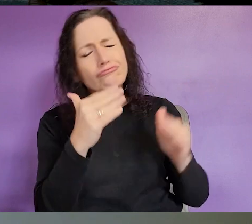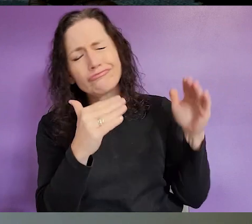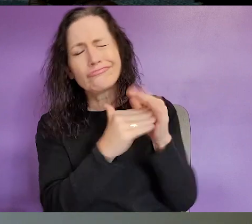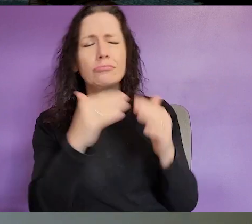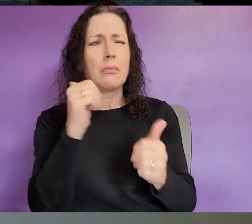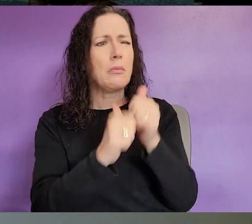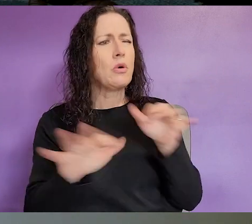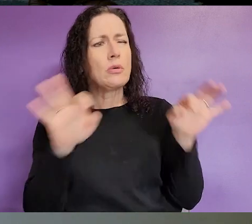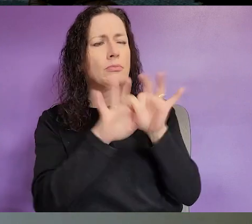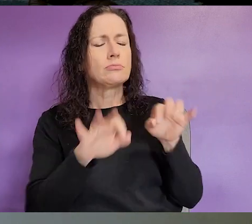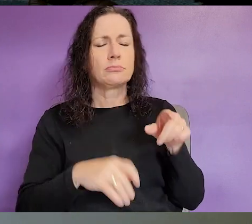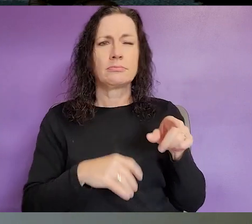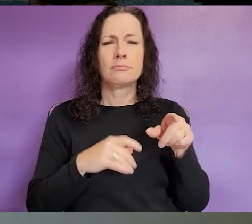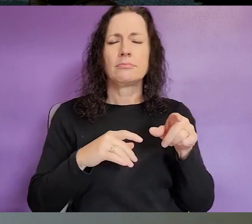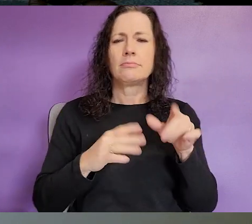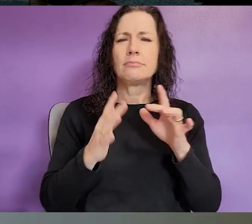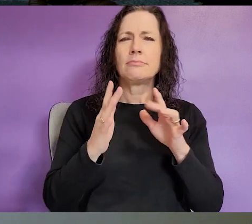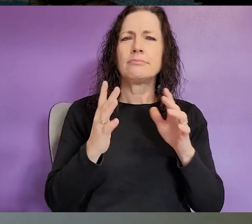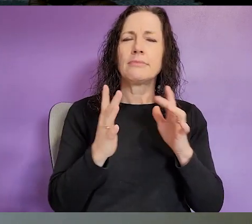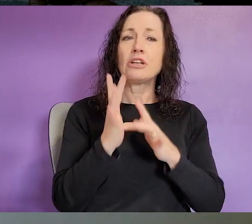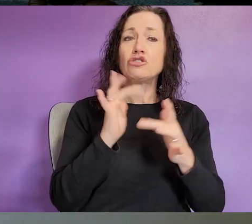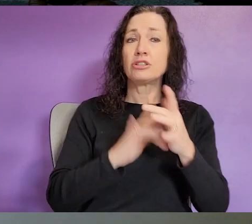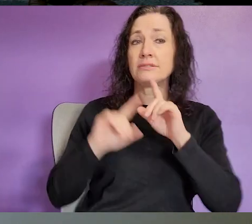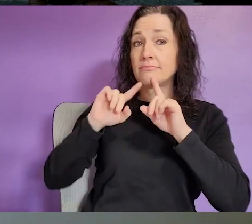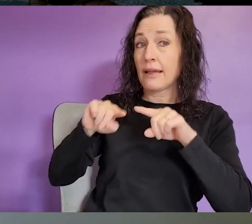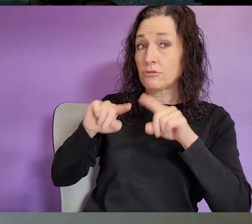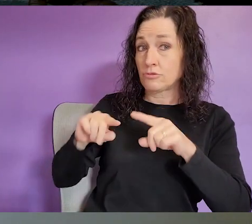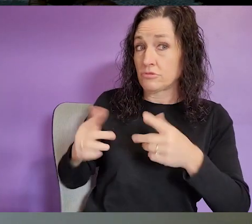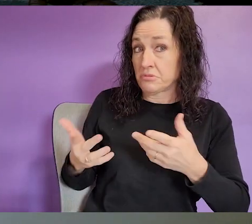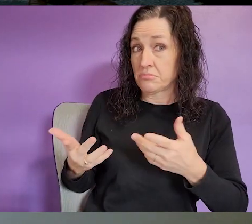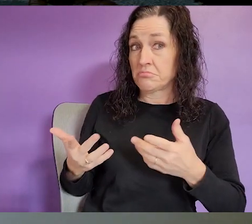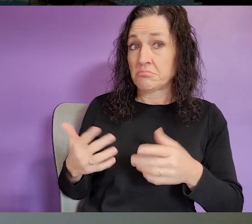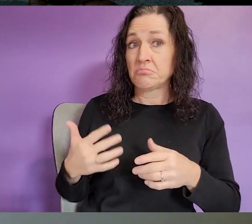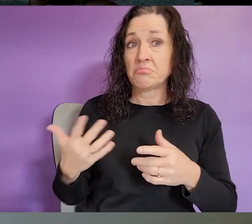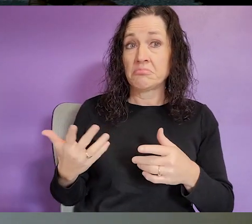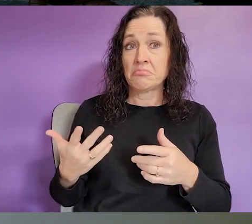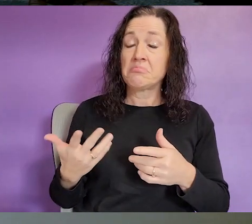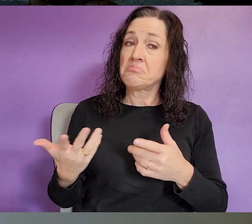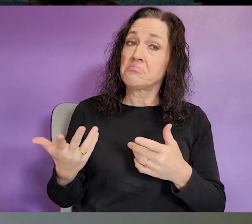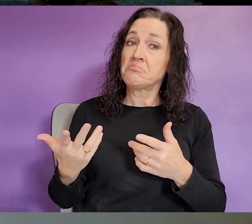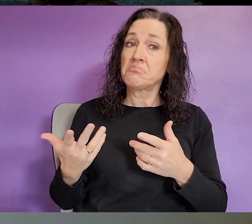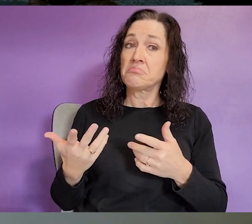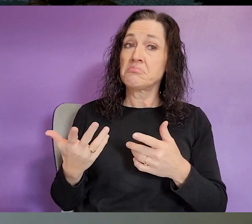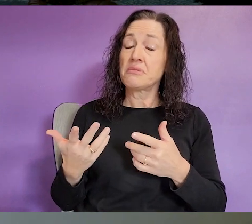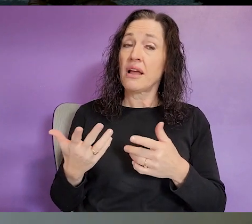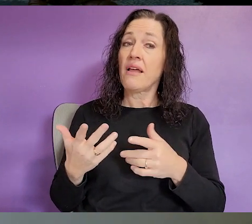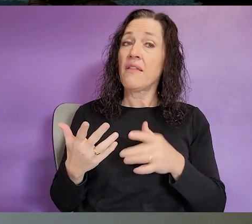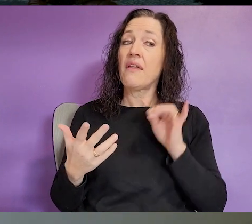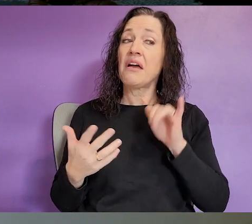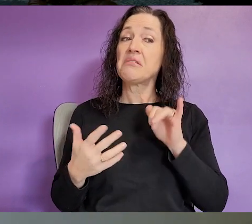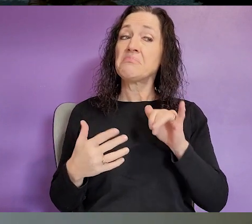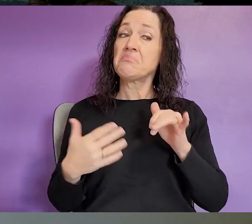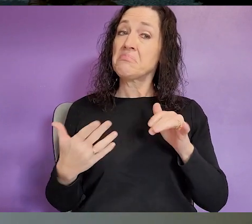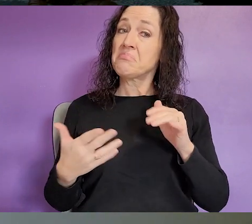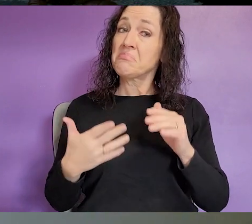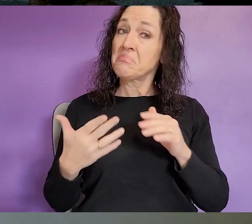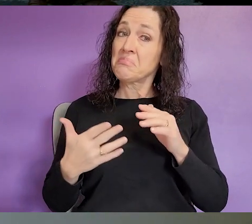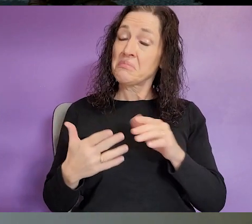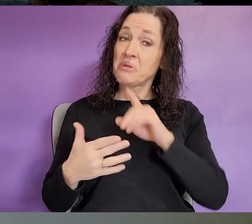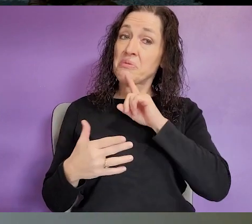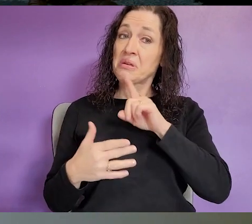all the laws? And he says, and Jesus gives him an answer that sticks him a little